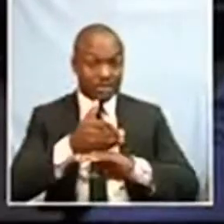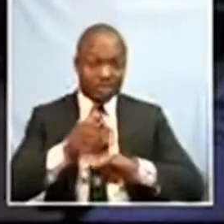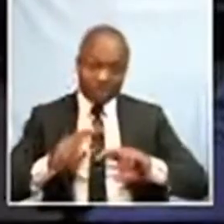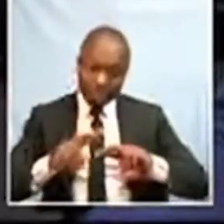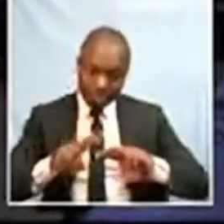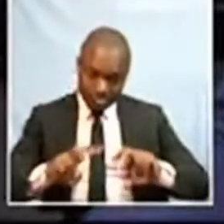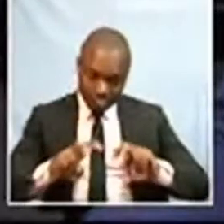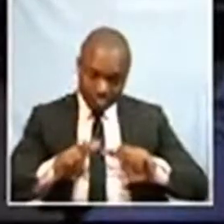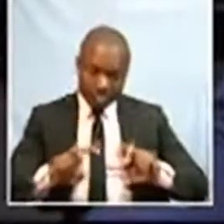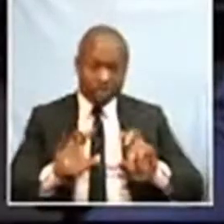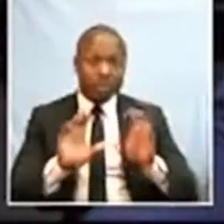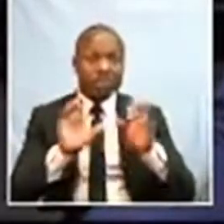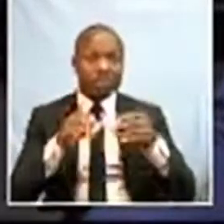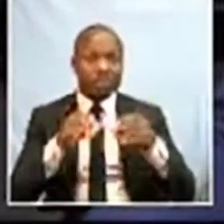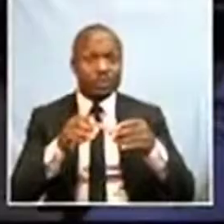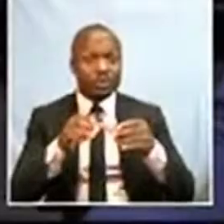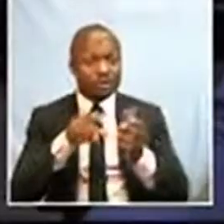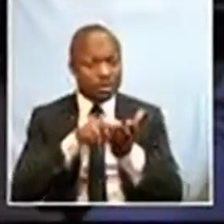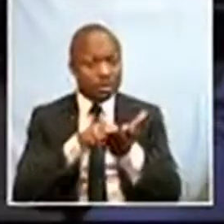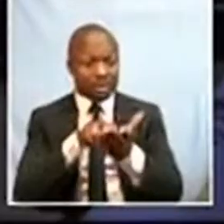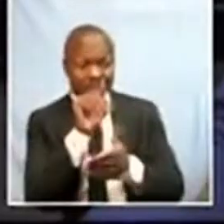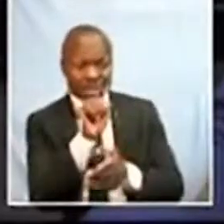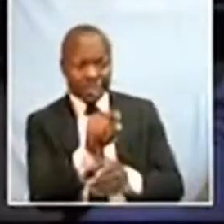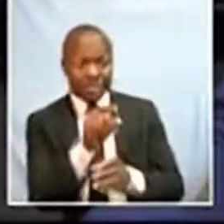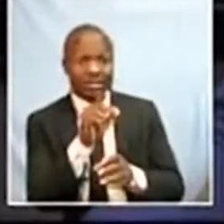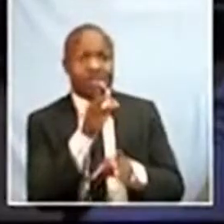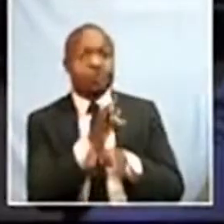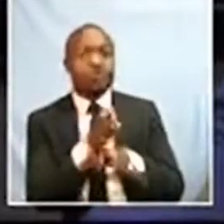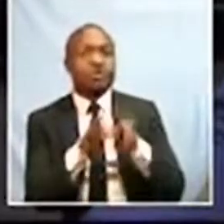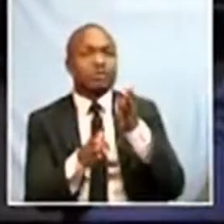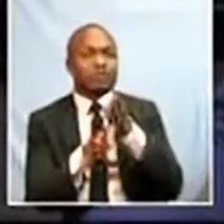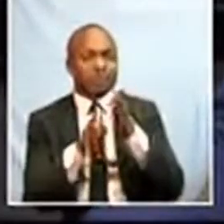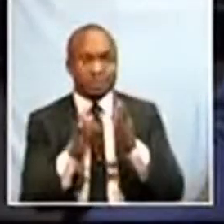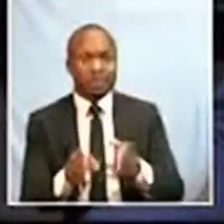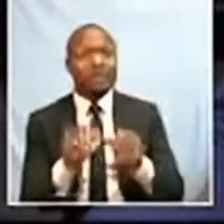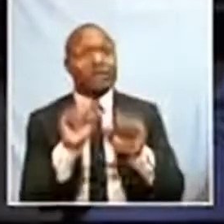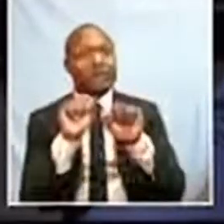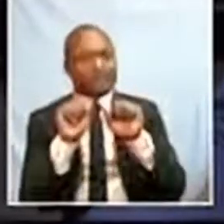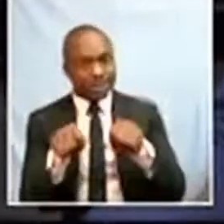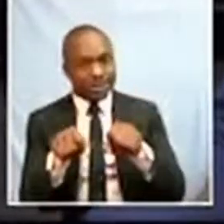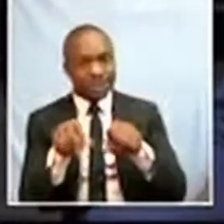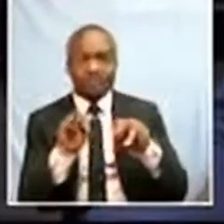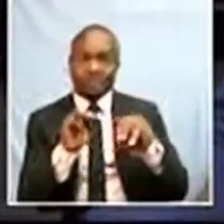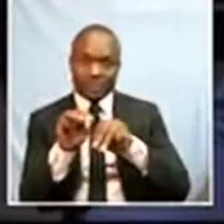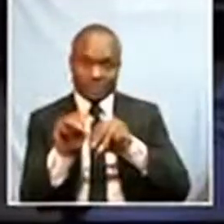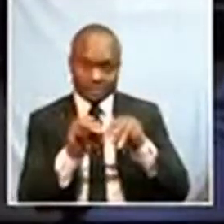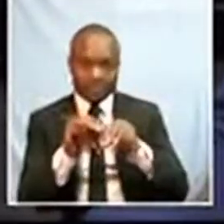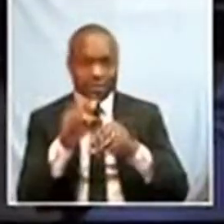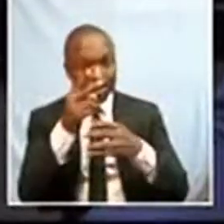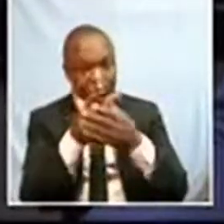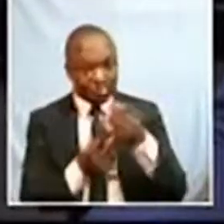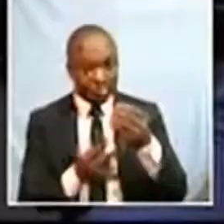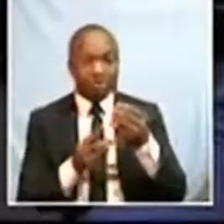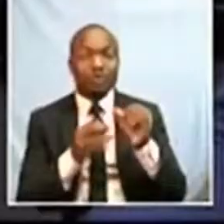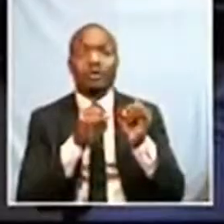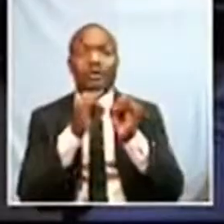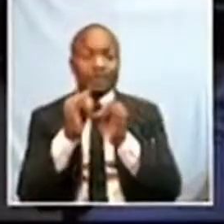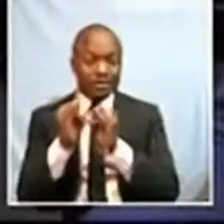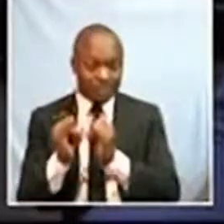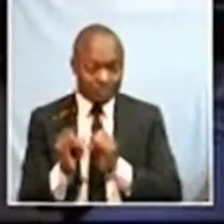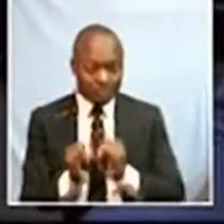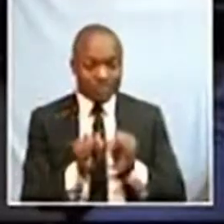committee recommended that this particular contractor was feasible to manage both projects at